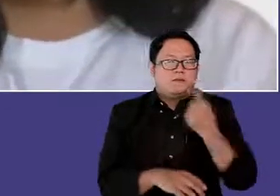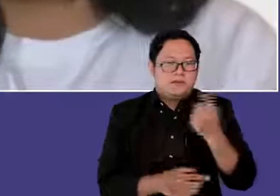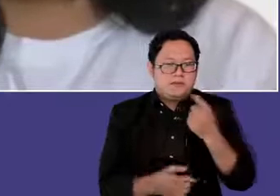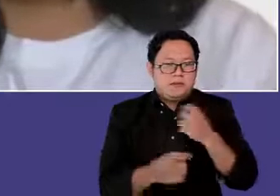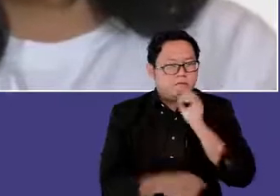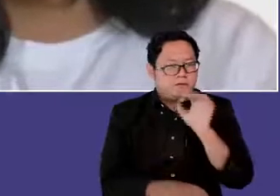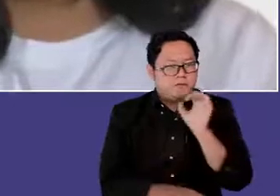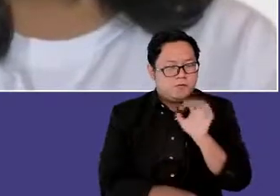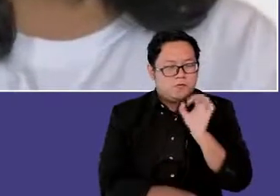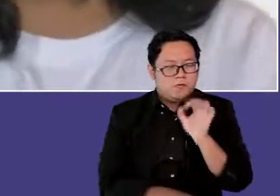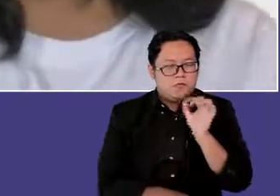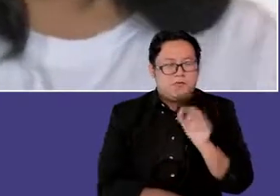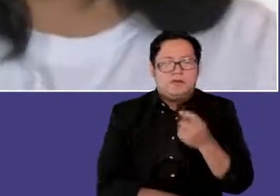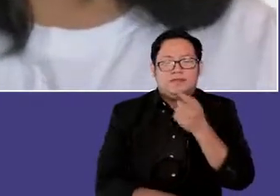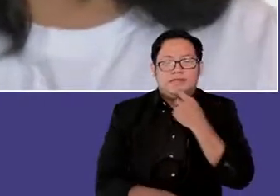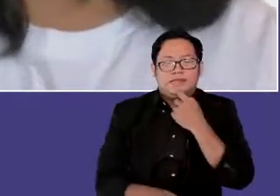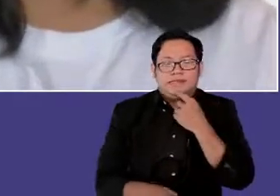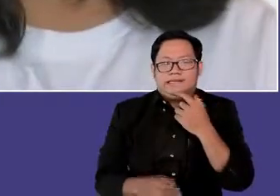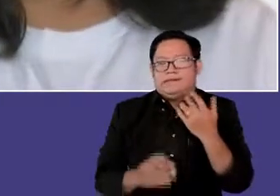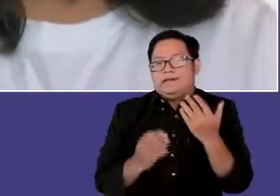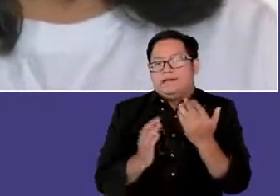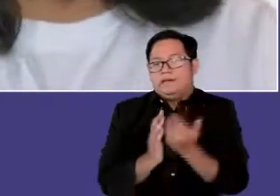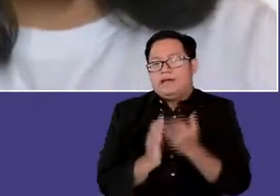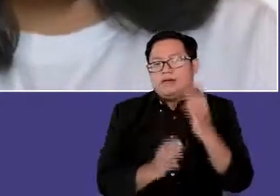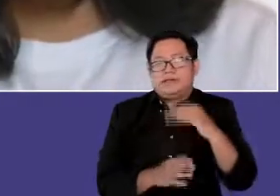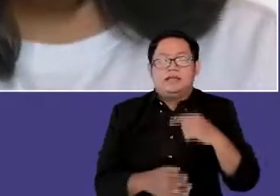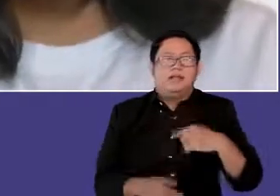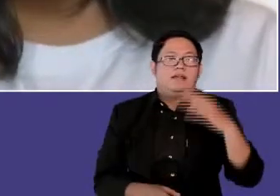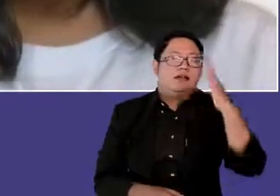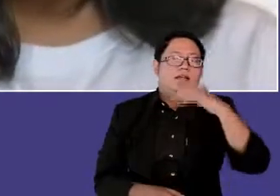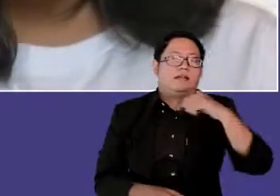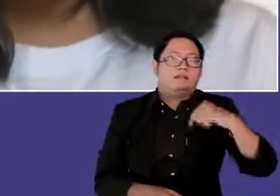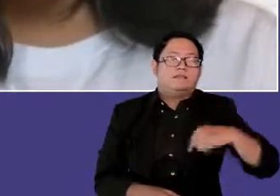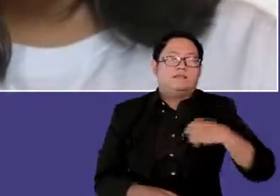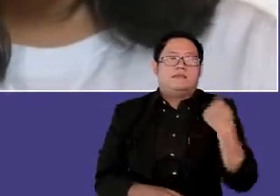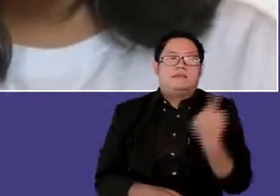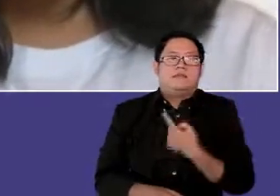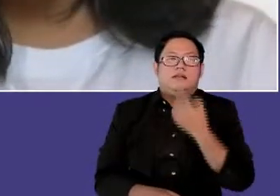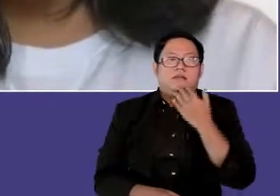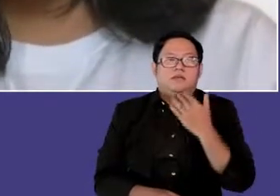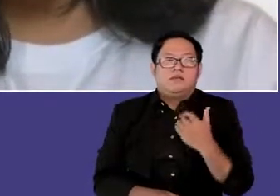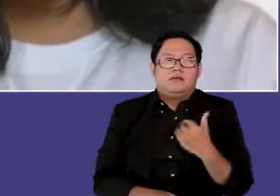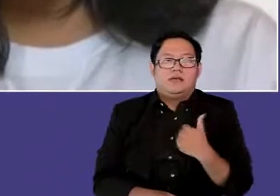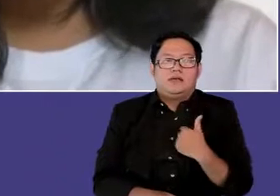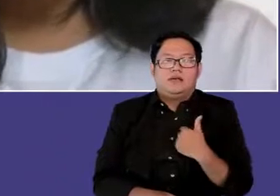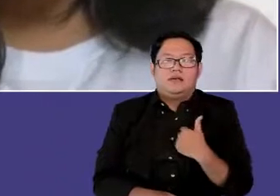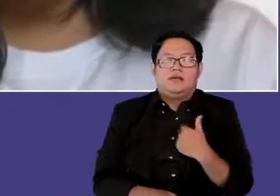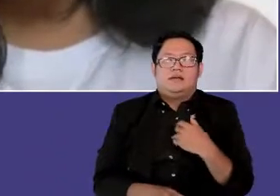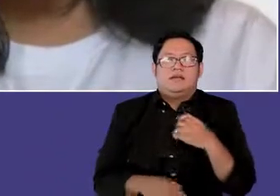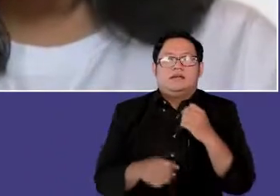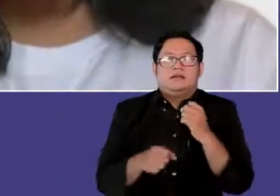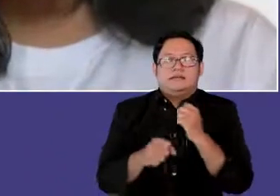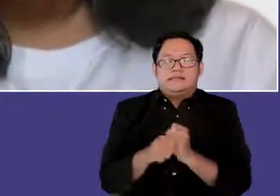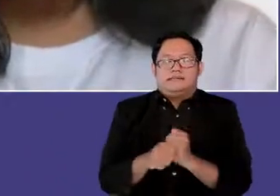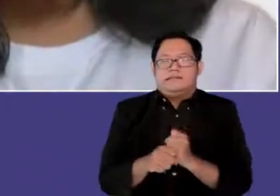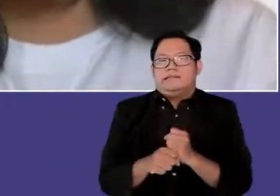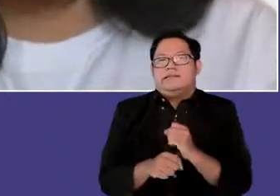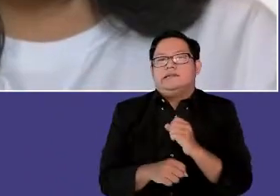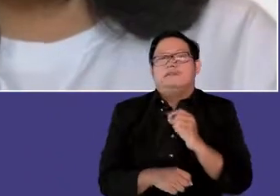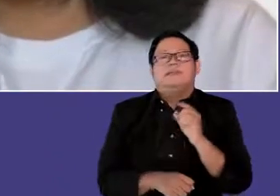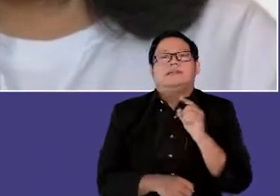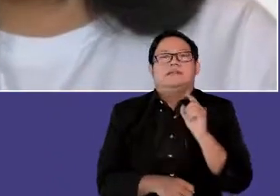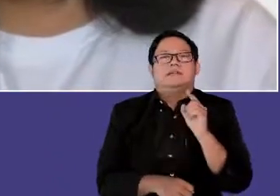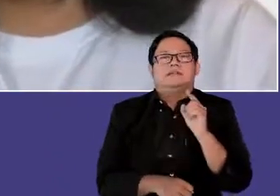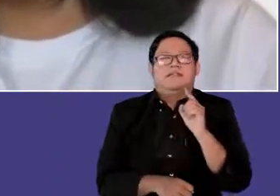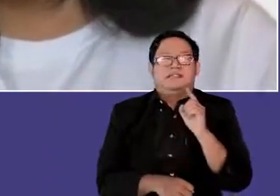on prior to this event today. First, we have our own GFCC Vice President,